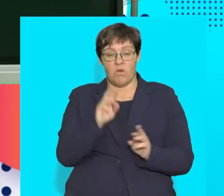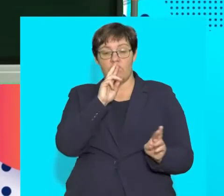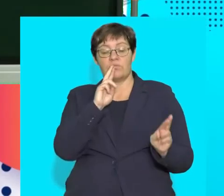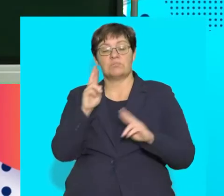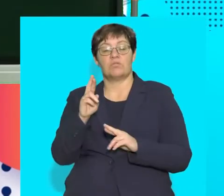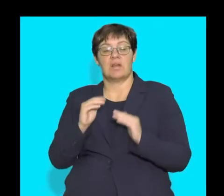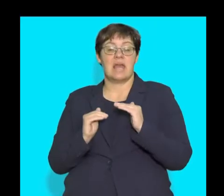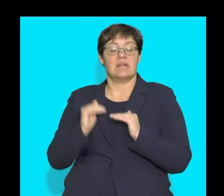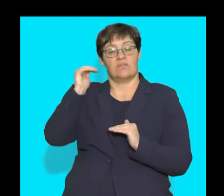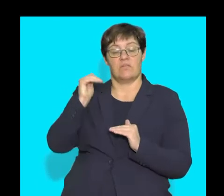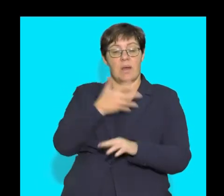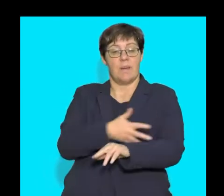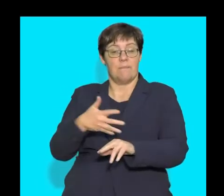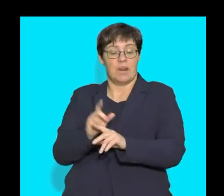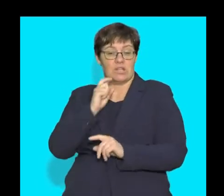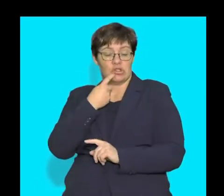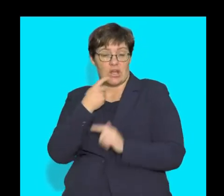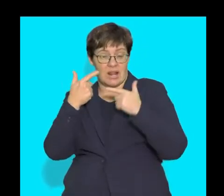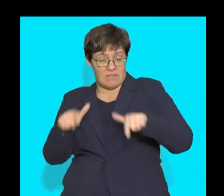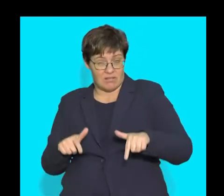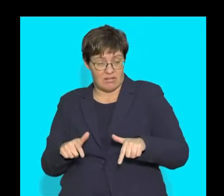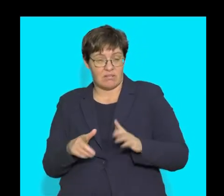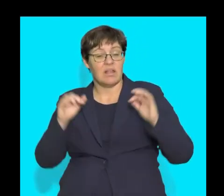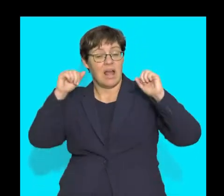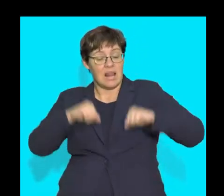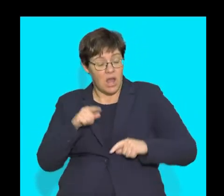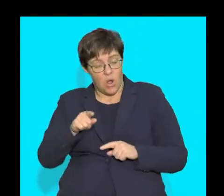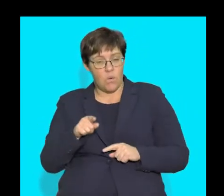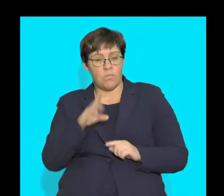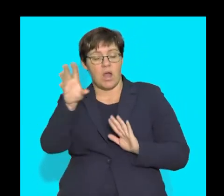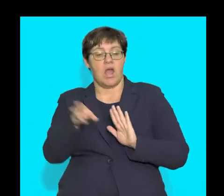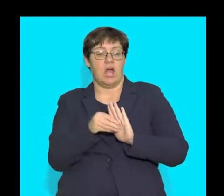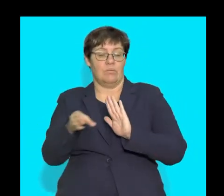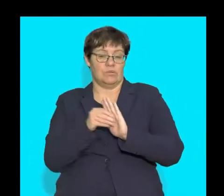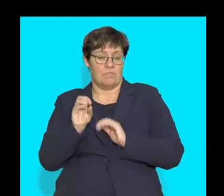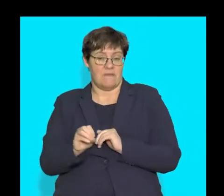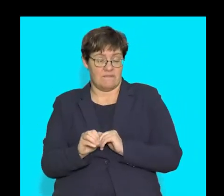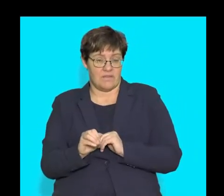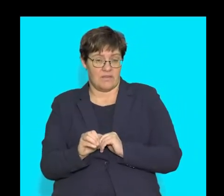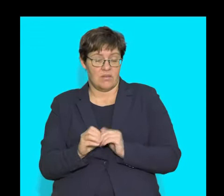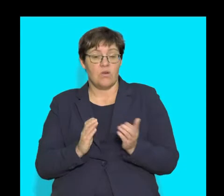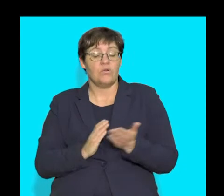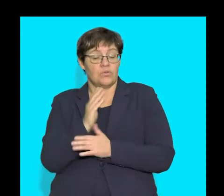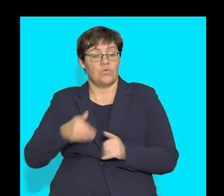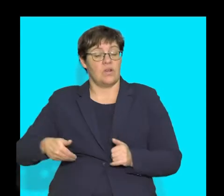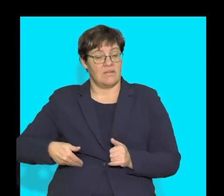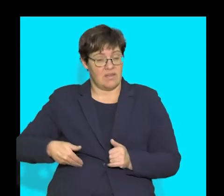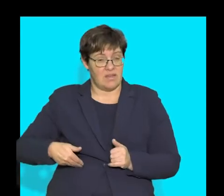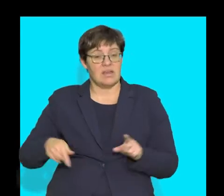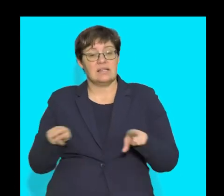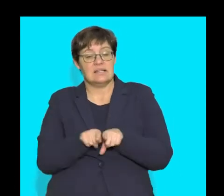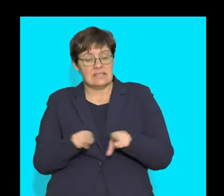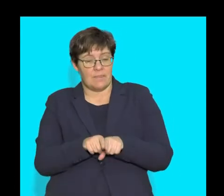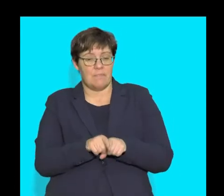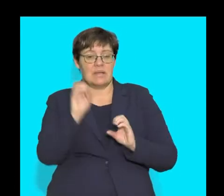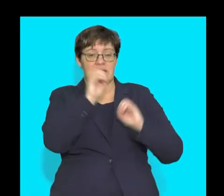will then respond to that increase in blood sugar levels and allow for glucose to be absorbed by